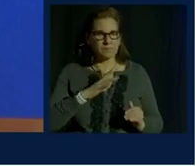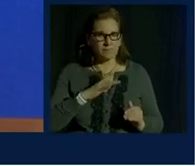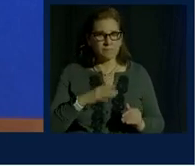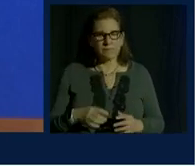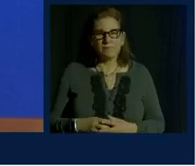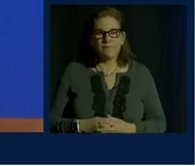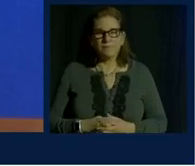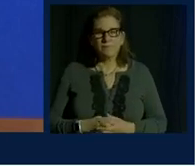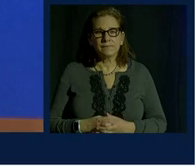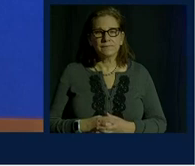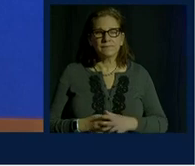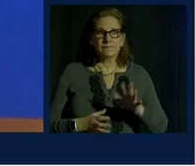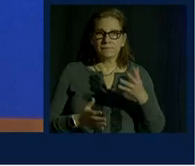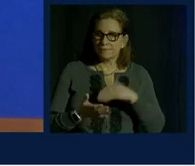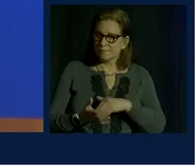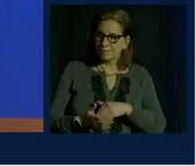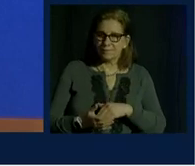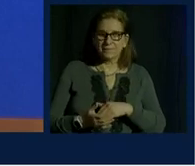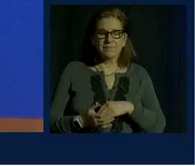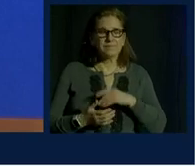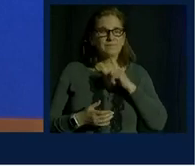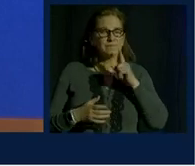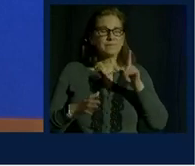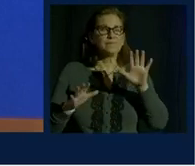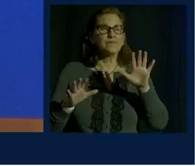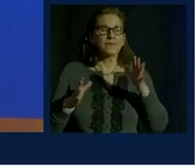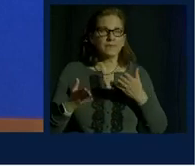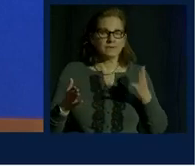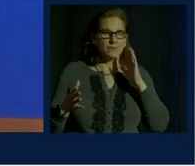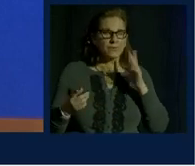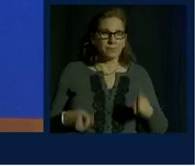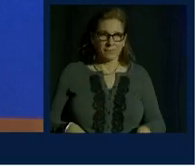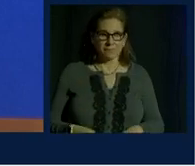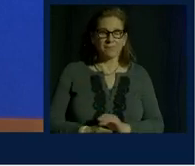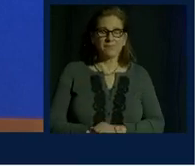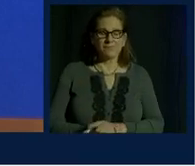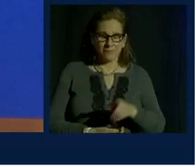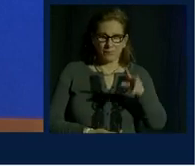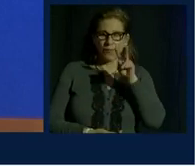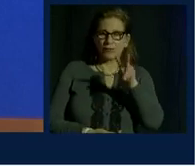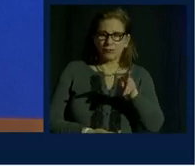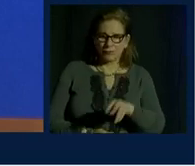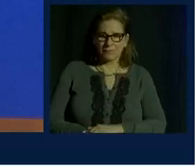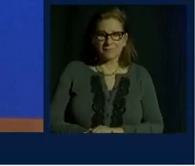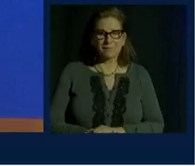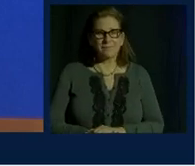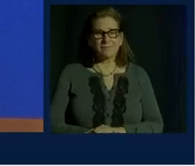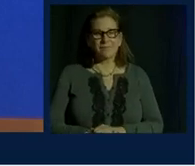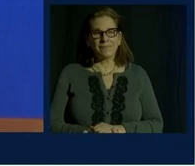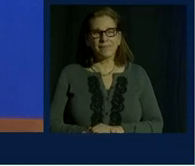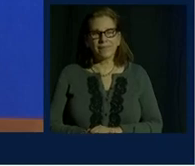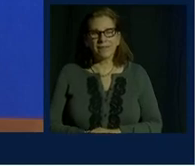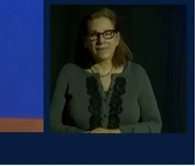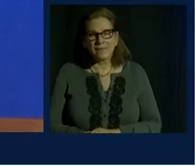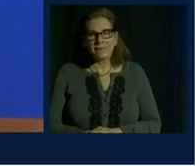So again, great things to come. And next we'll have Fred Musala from Opera.